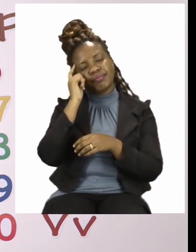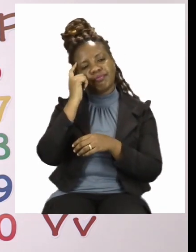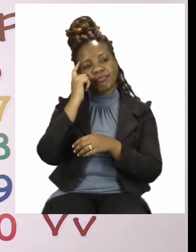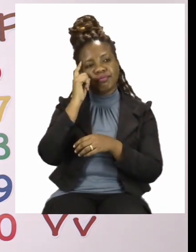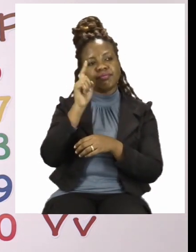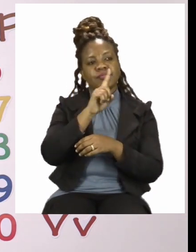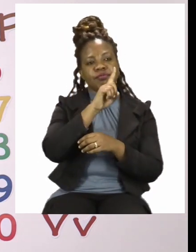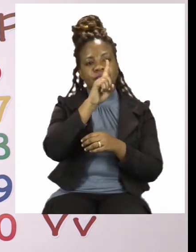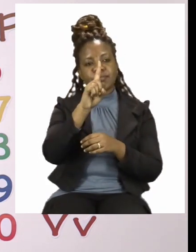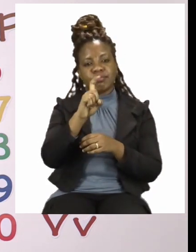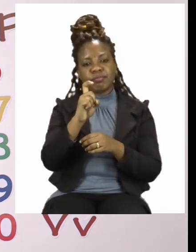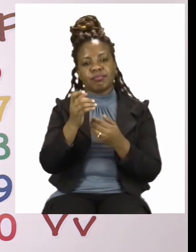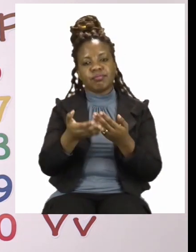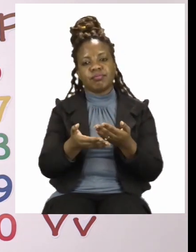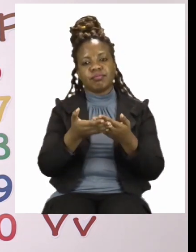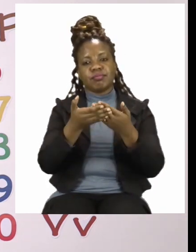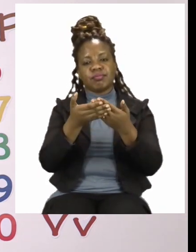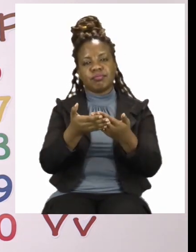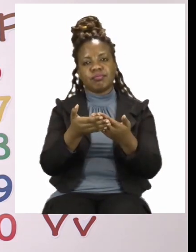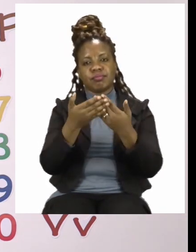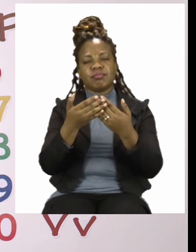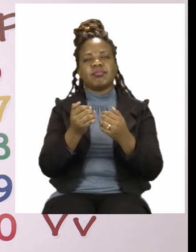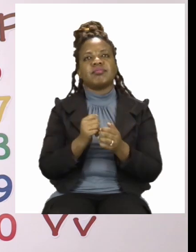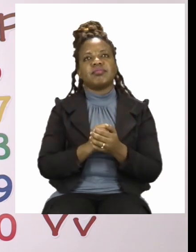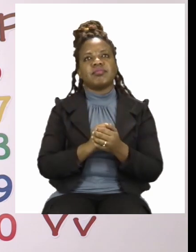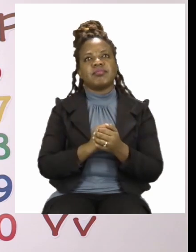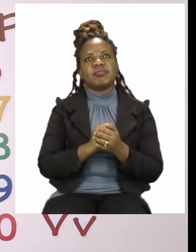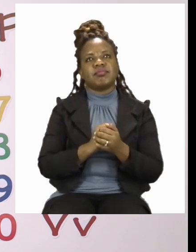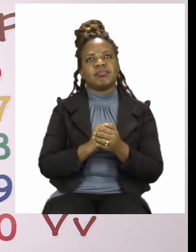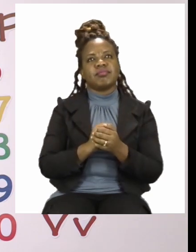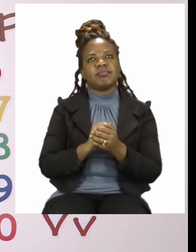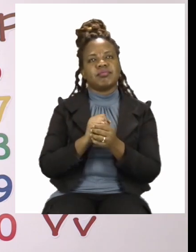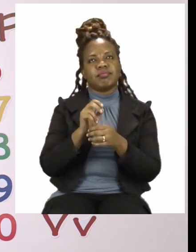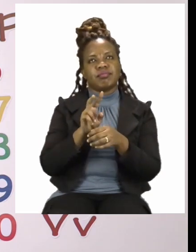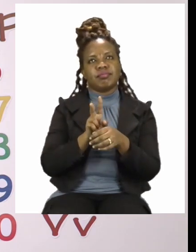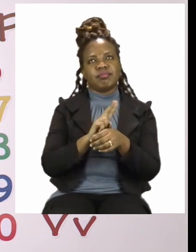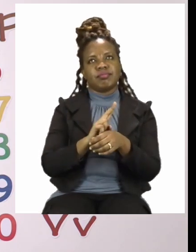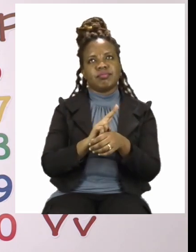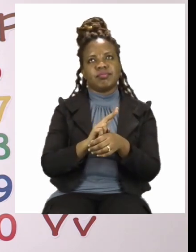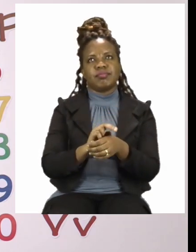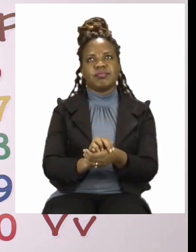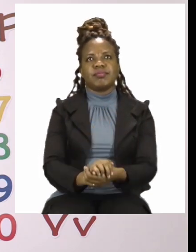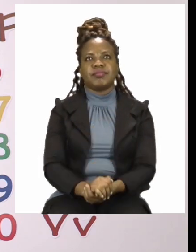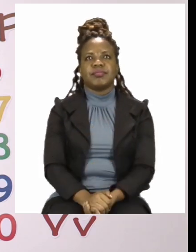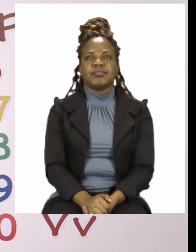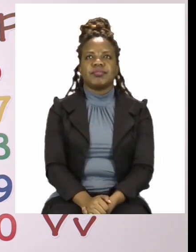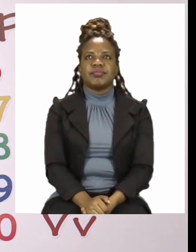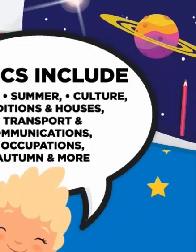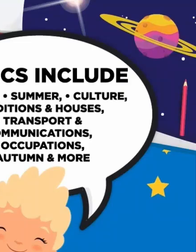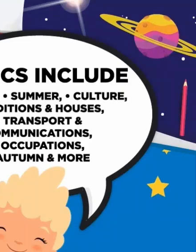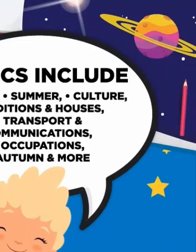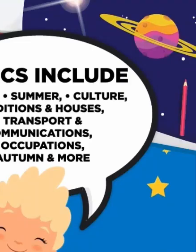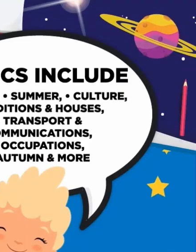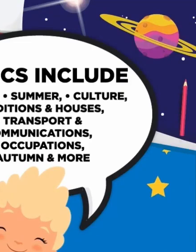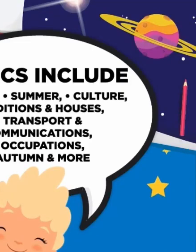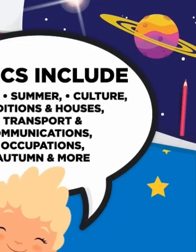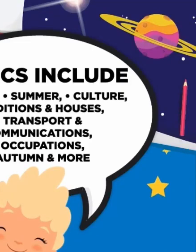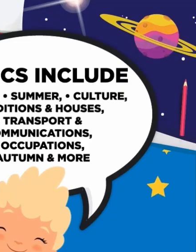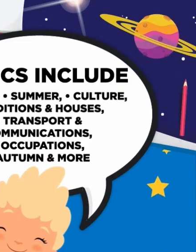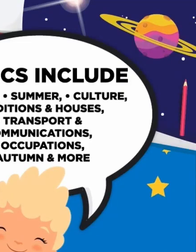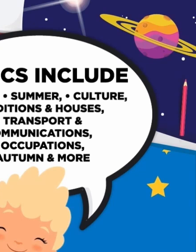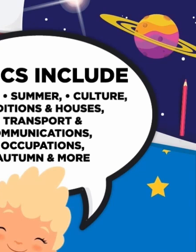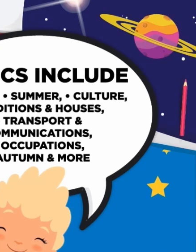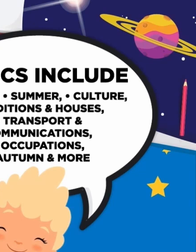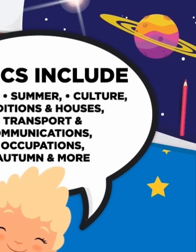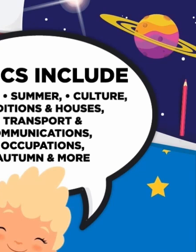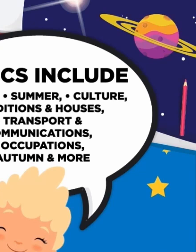an adult to give you a clue. I will see you soon after the advert break. Do you have children in